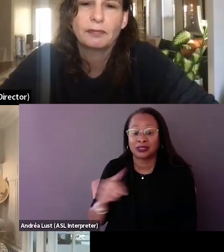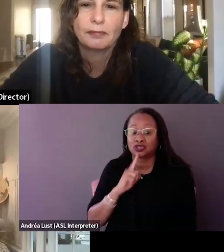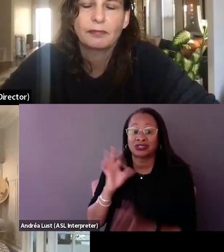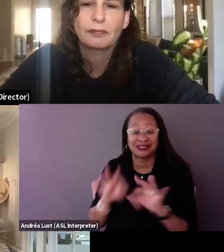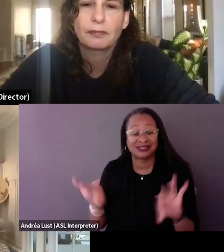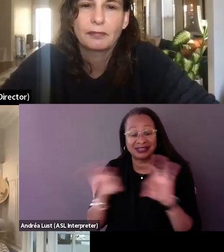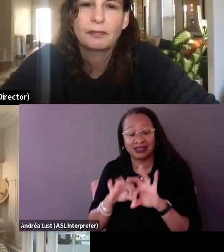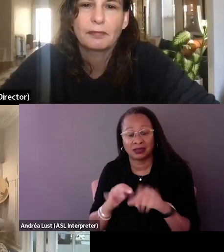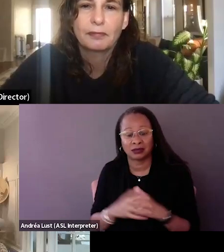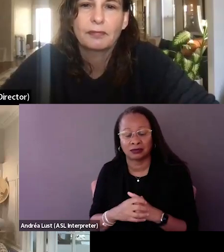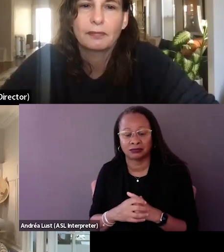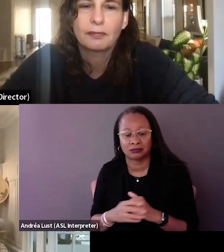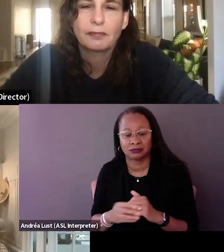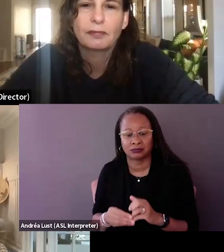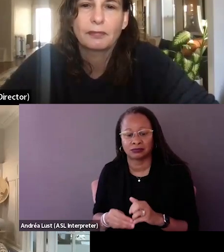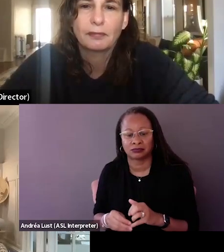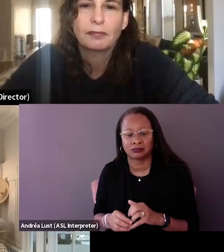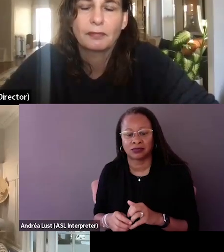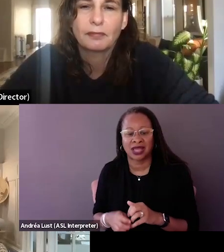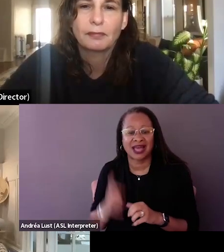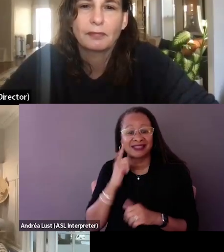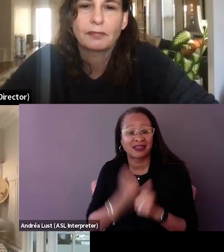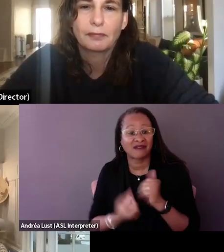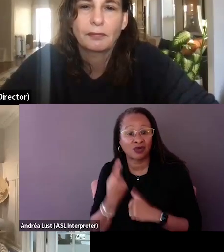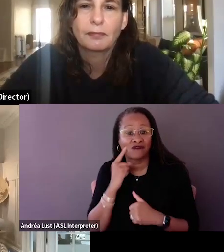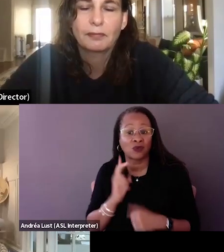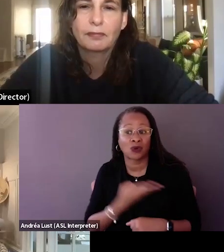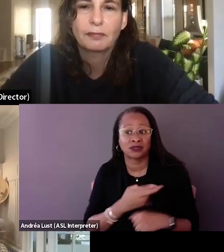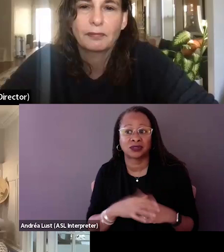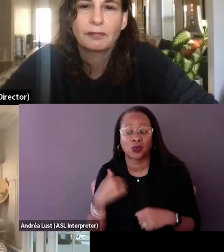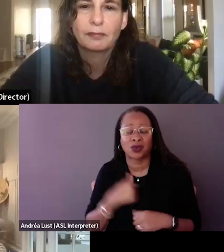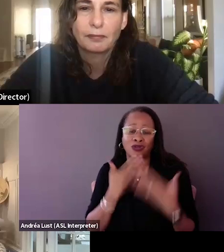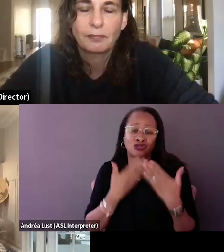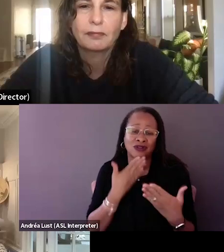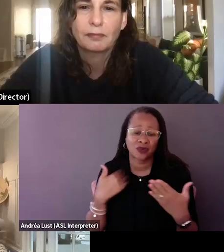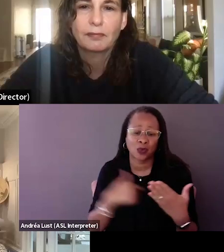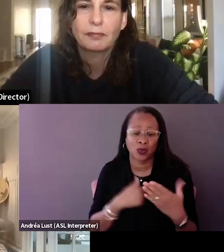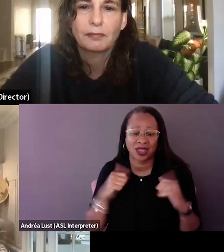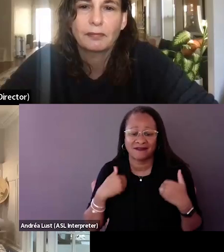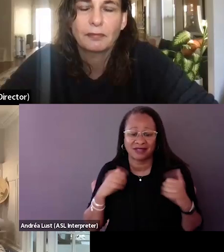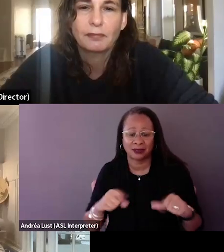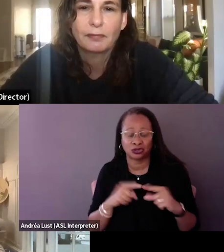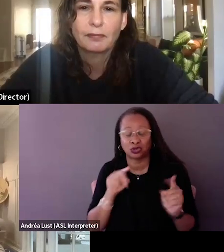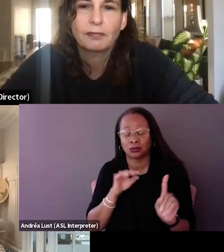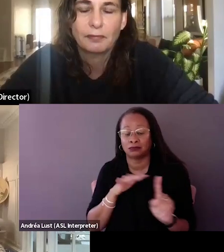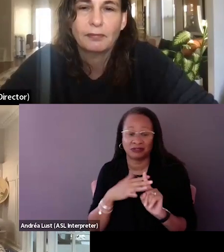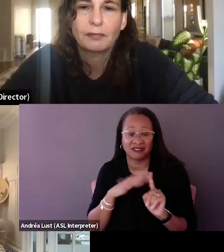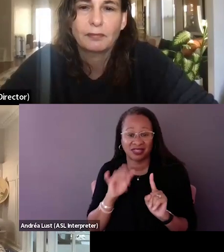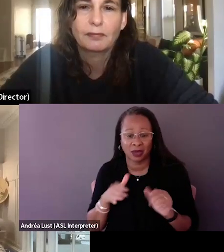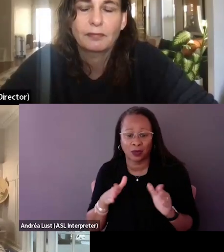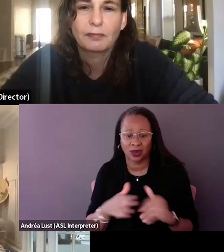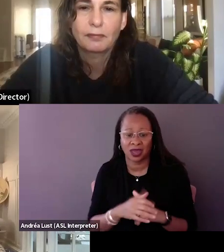And I think everybody, for us, we are grateful that we were able to pivot that way.